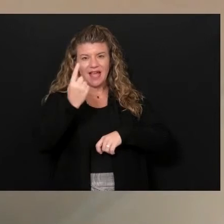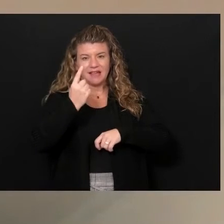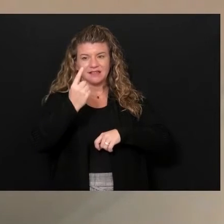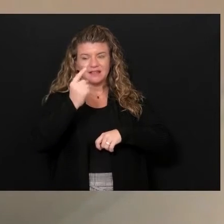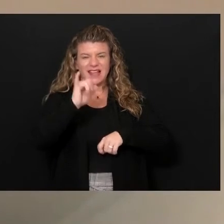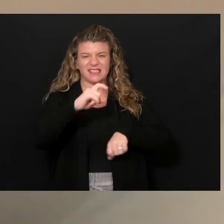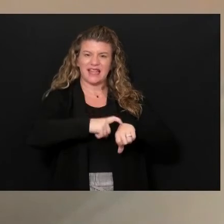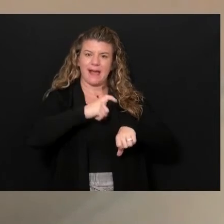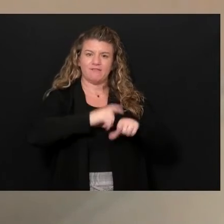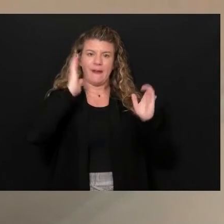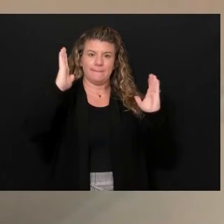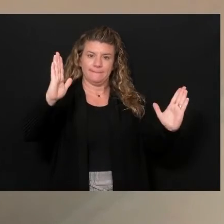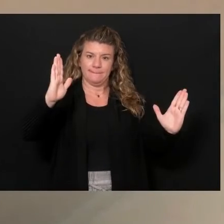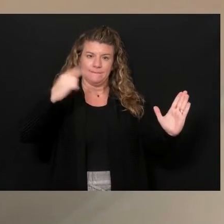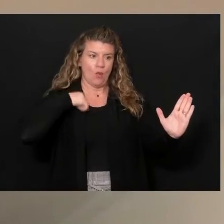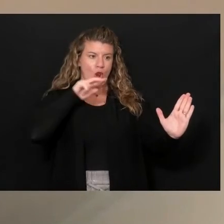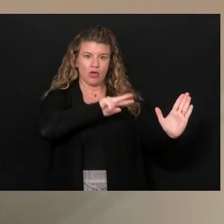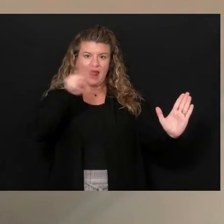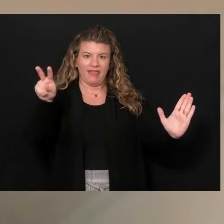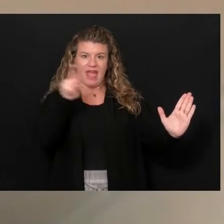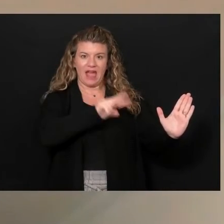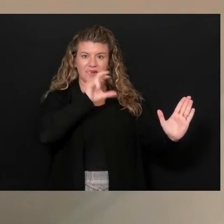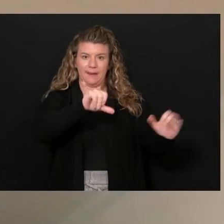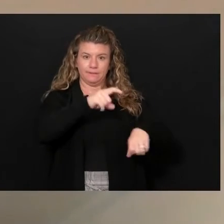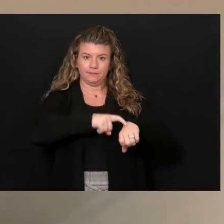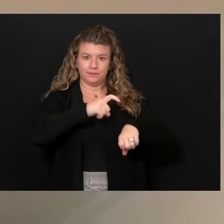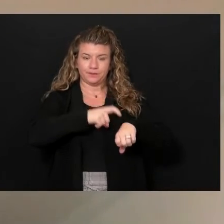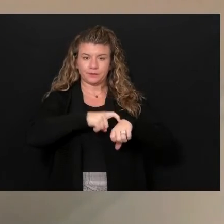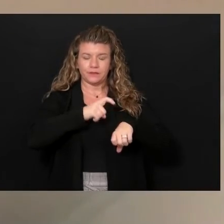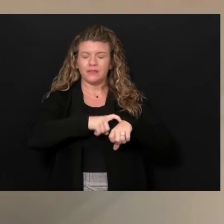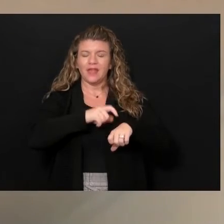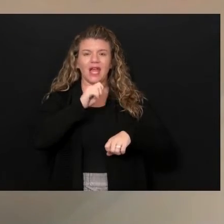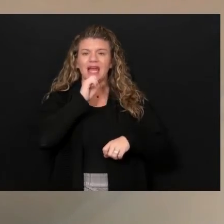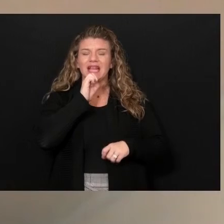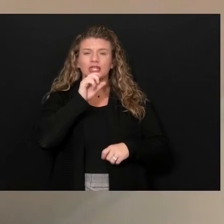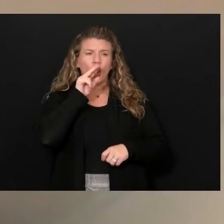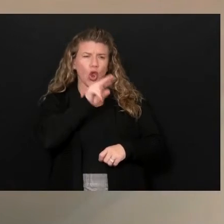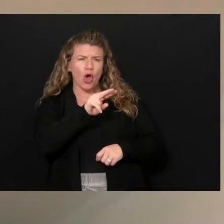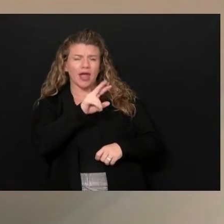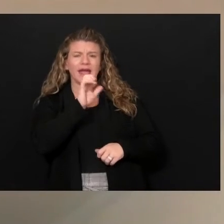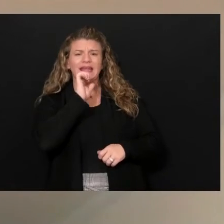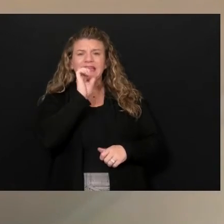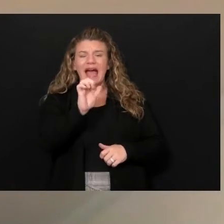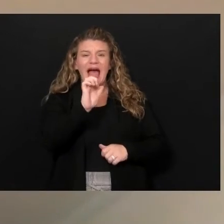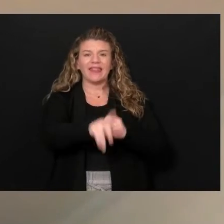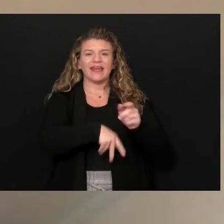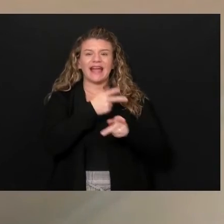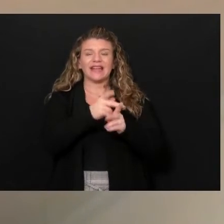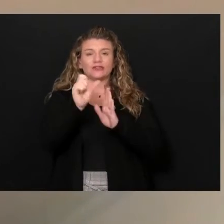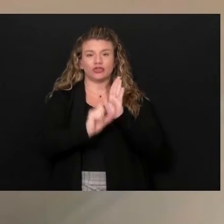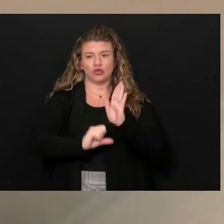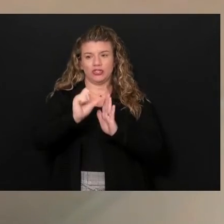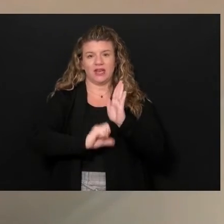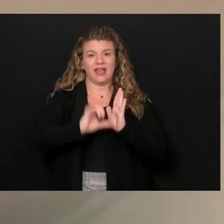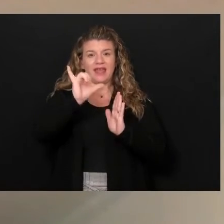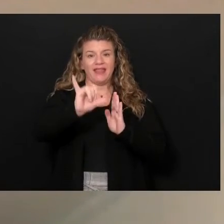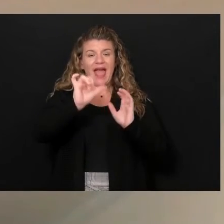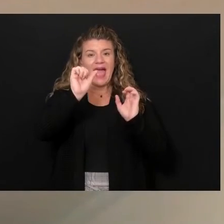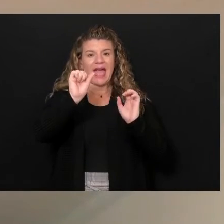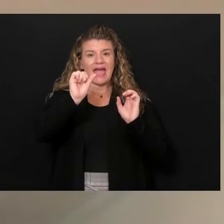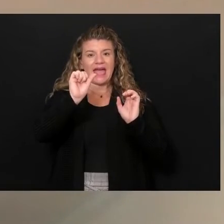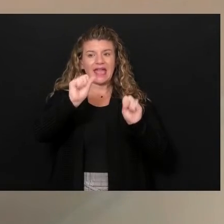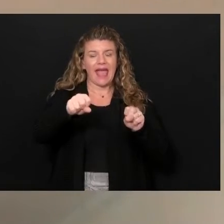time frame, to look at not doing the kinds of surgeries that can be put off, that